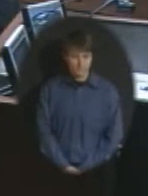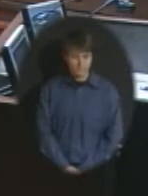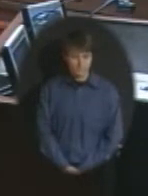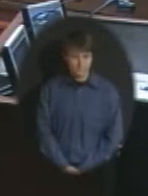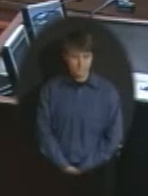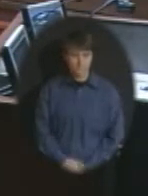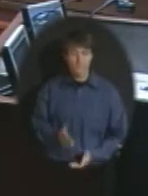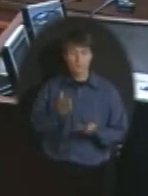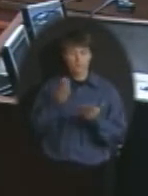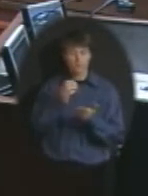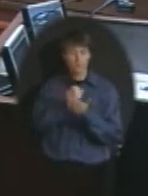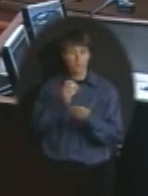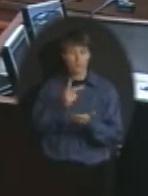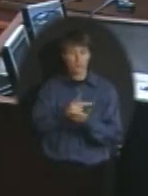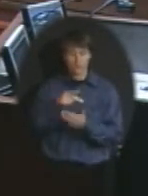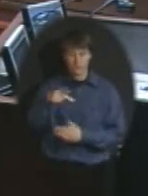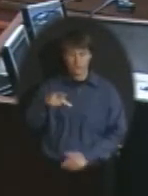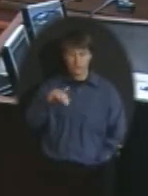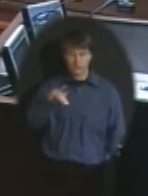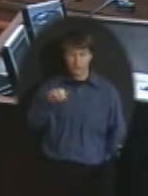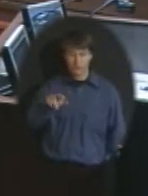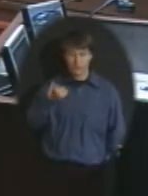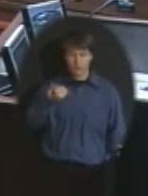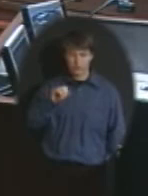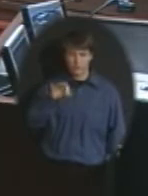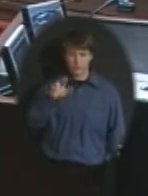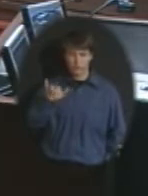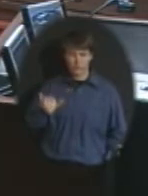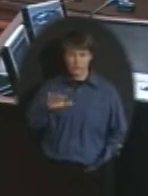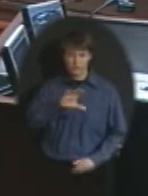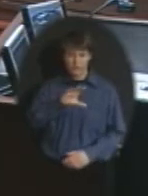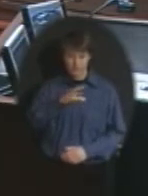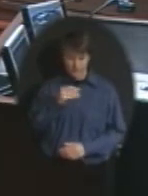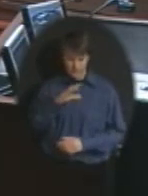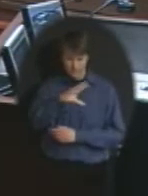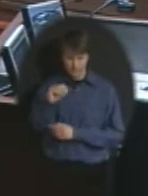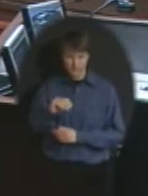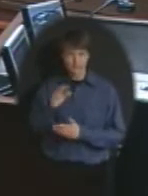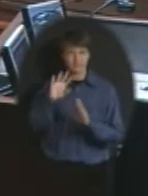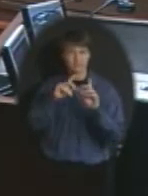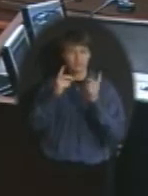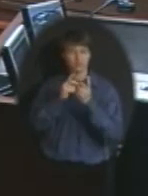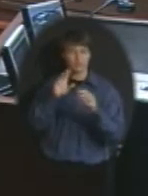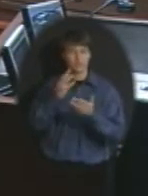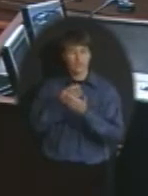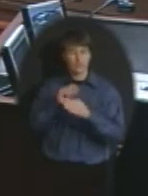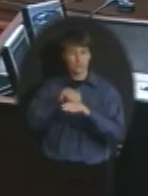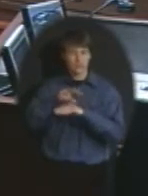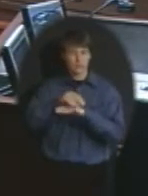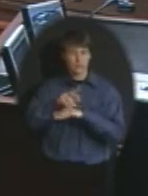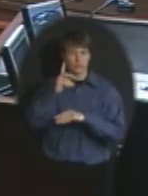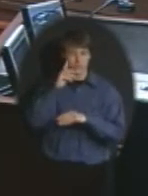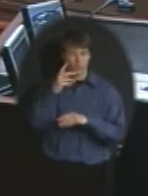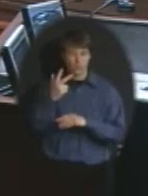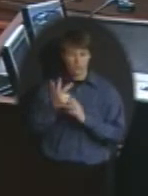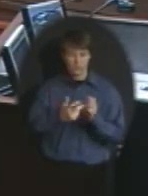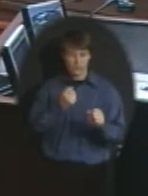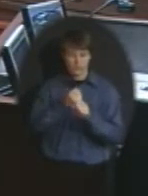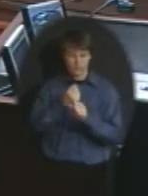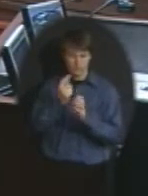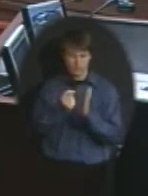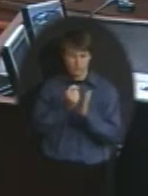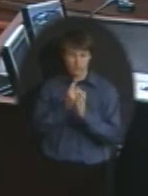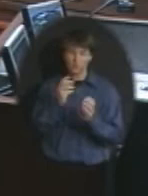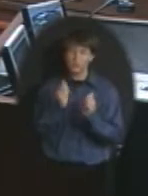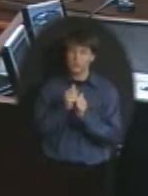Well, I move to approve Piper Jaffray and Company as a district's financial advisor for an initial 3-year period with 2 additional